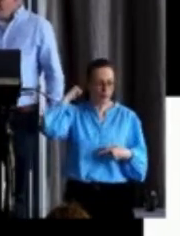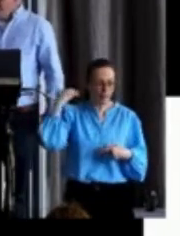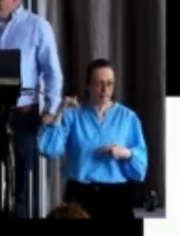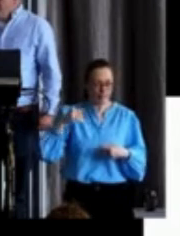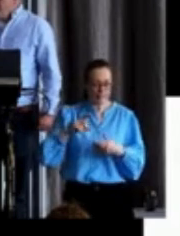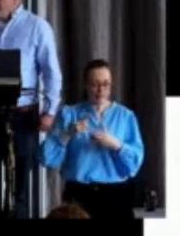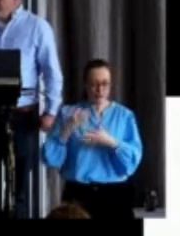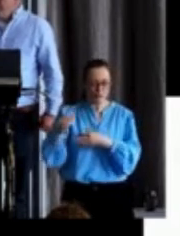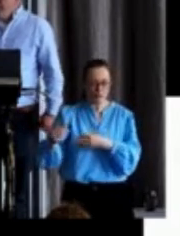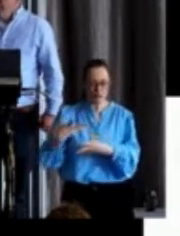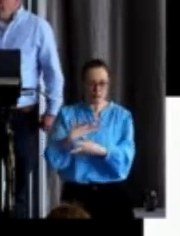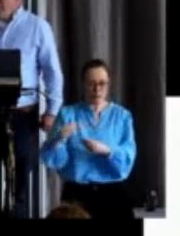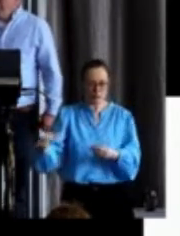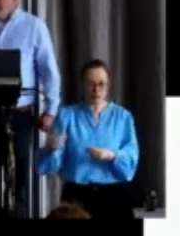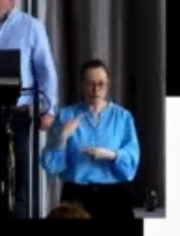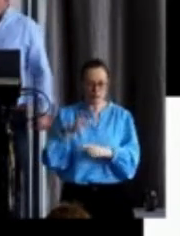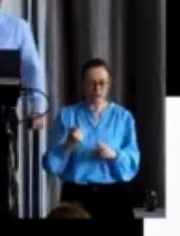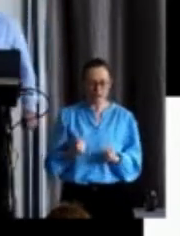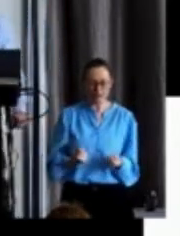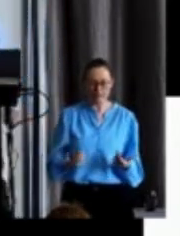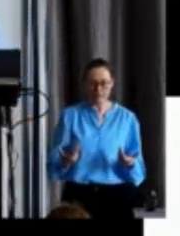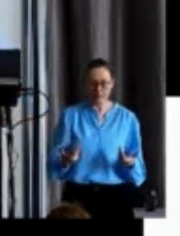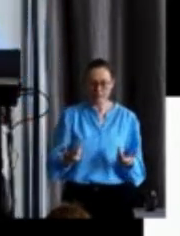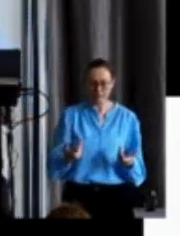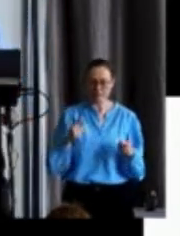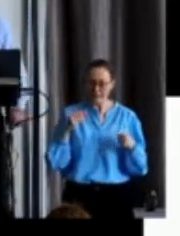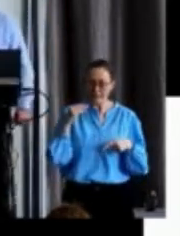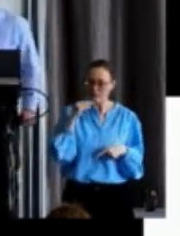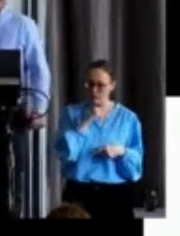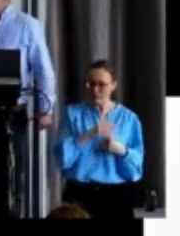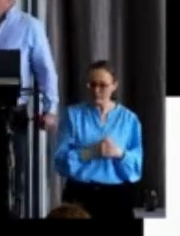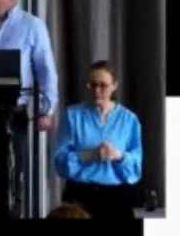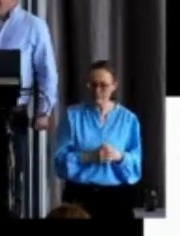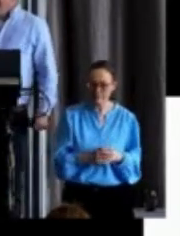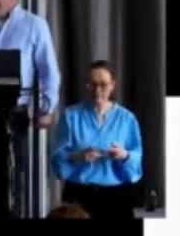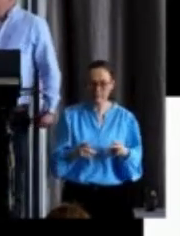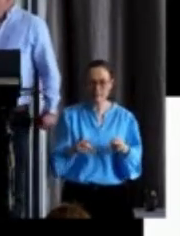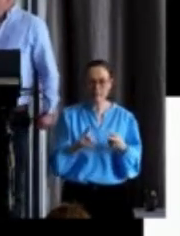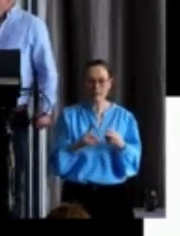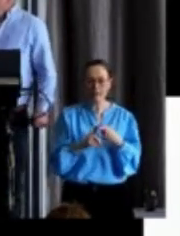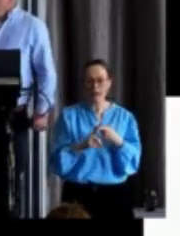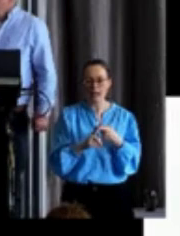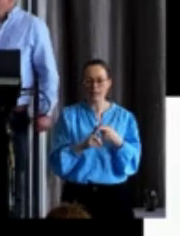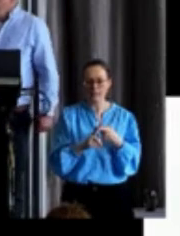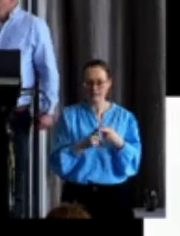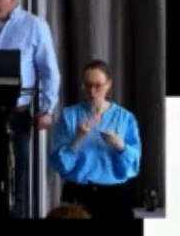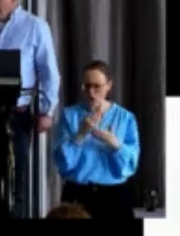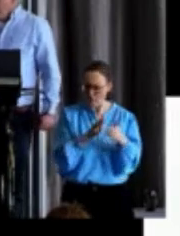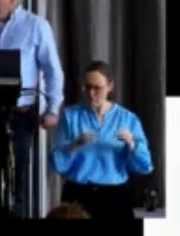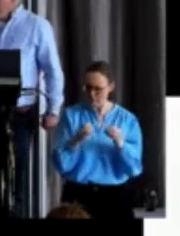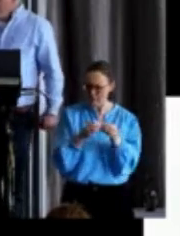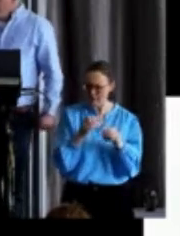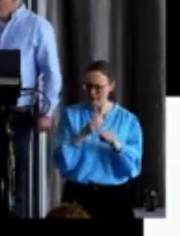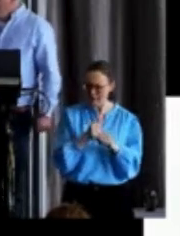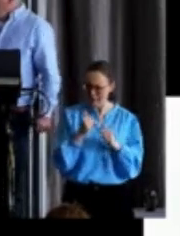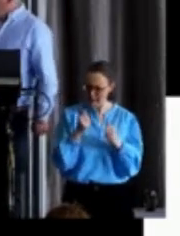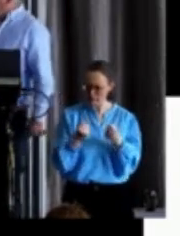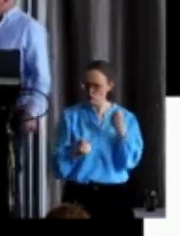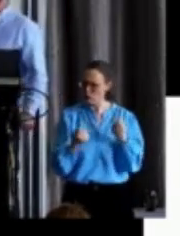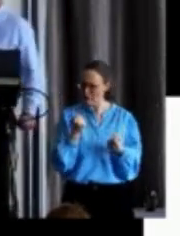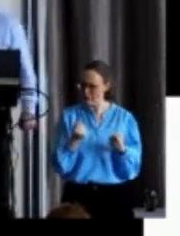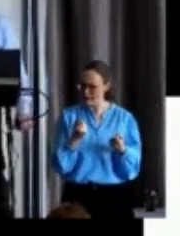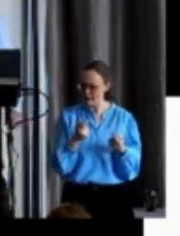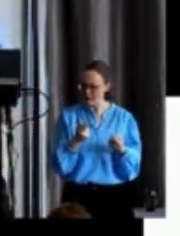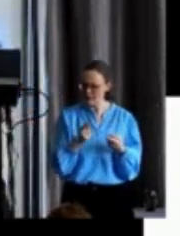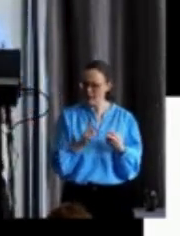important thing that we came across in the research. And it kept on coming up and up. And what it was really about,